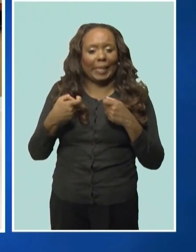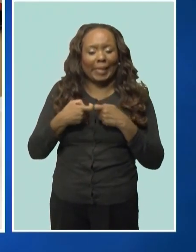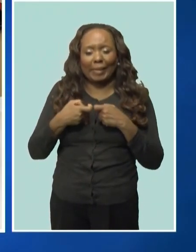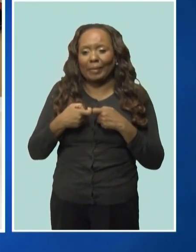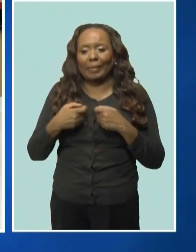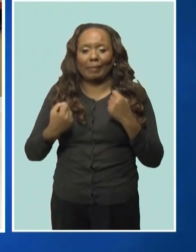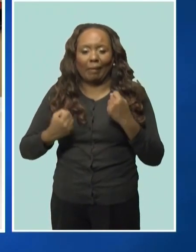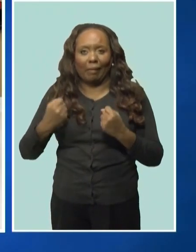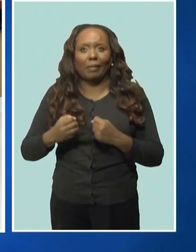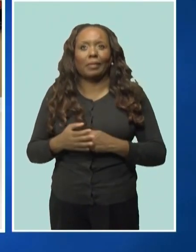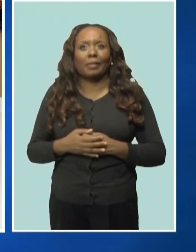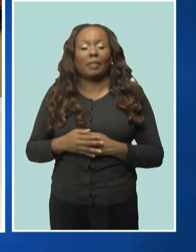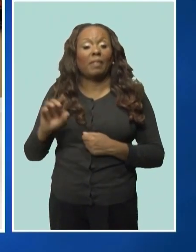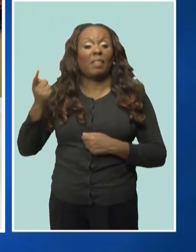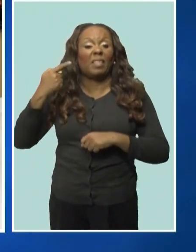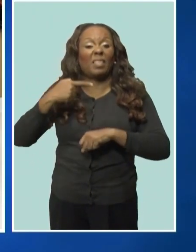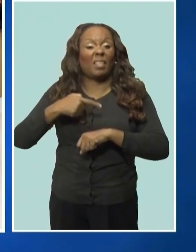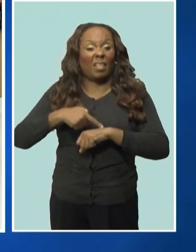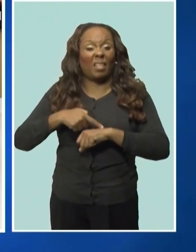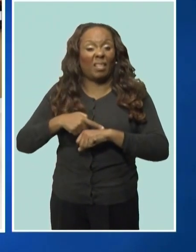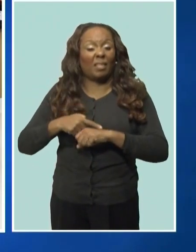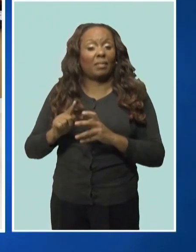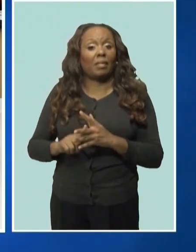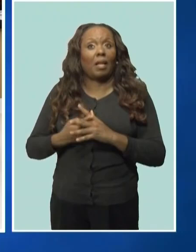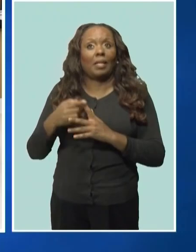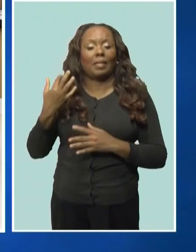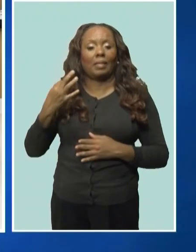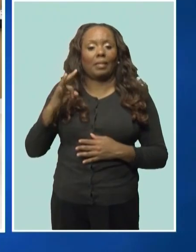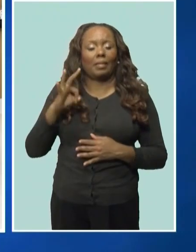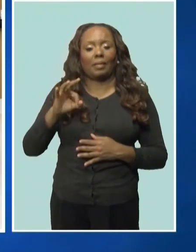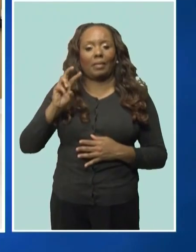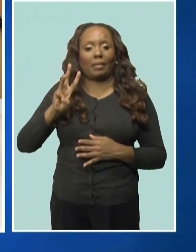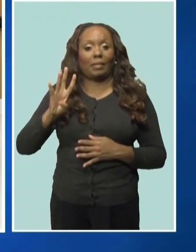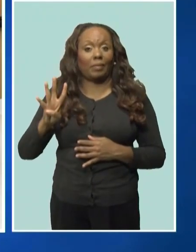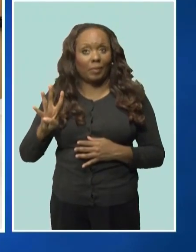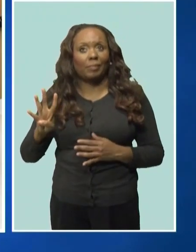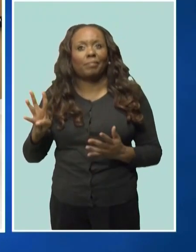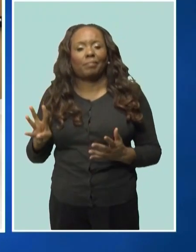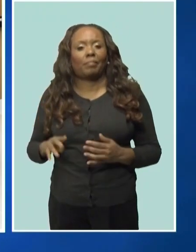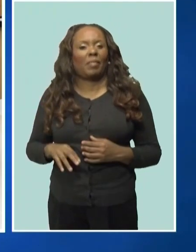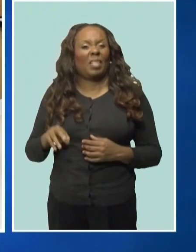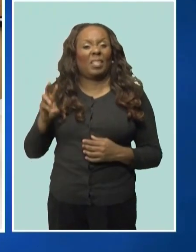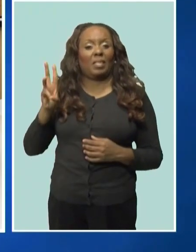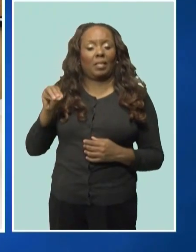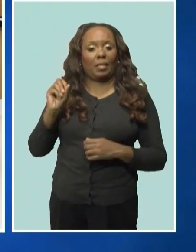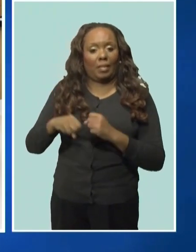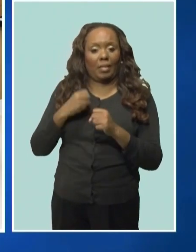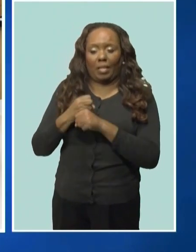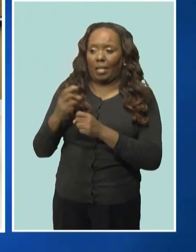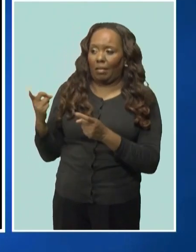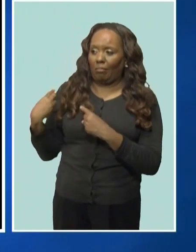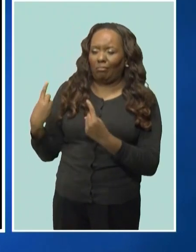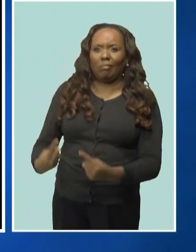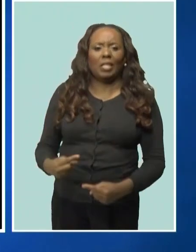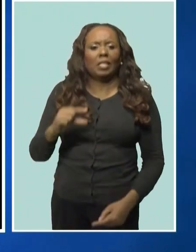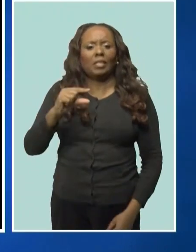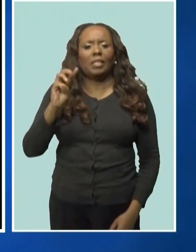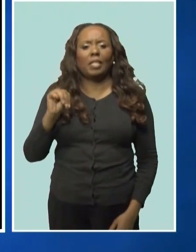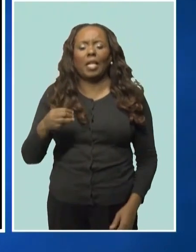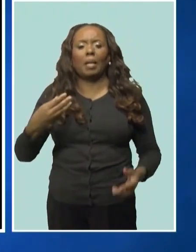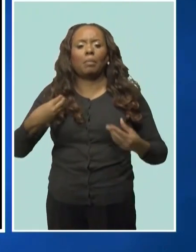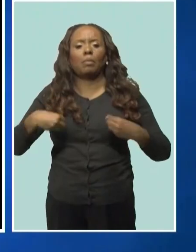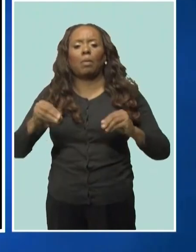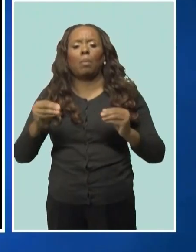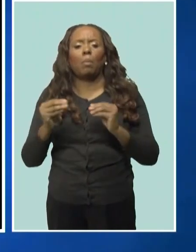Malibu sedan first came off the assembly lines in 1964, and for 60 years, General Motors sold more than